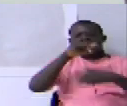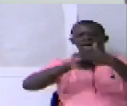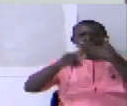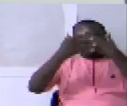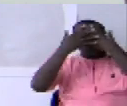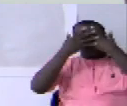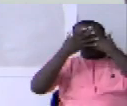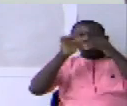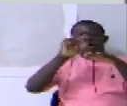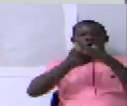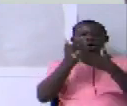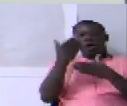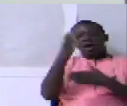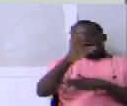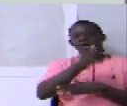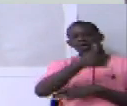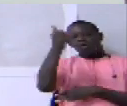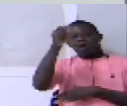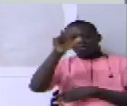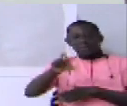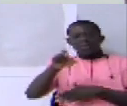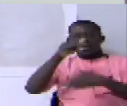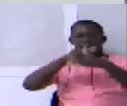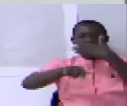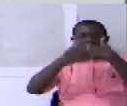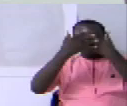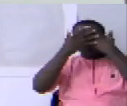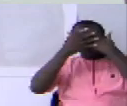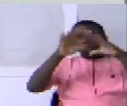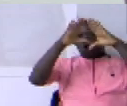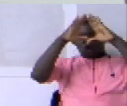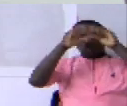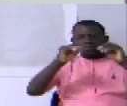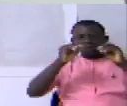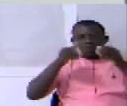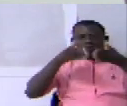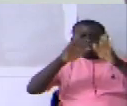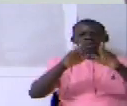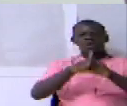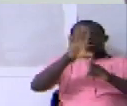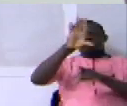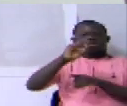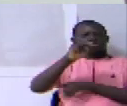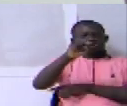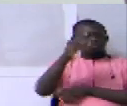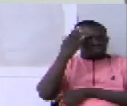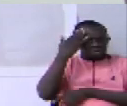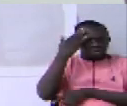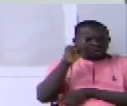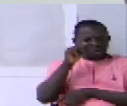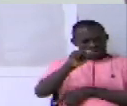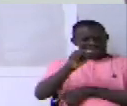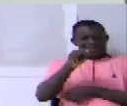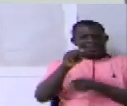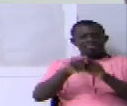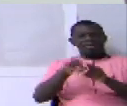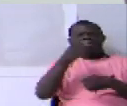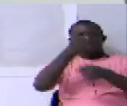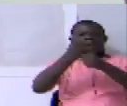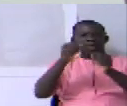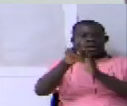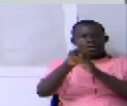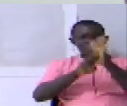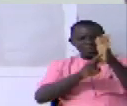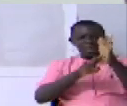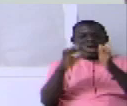whether anybody who's been beaten in the prison officially, do you know whether that fact has been